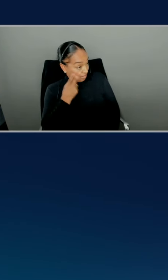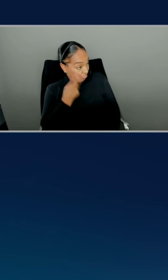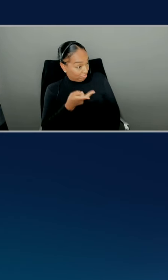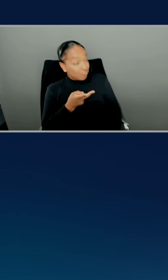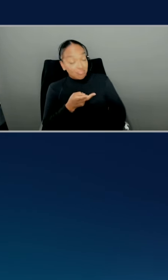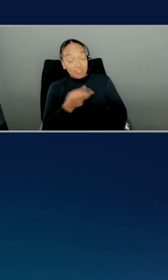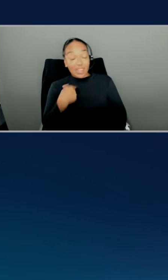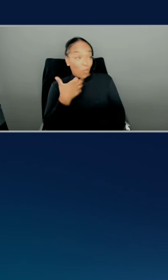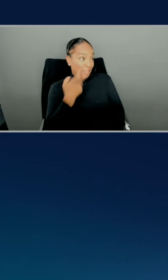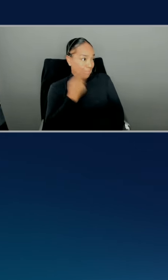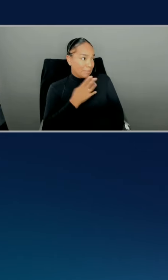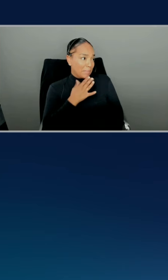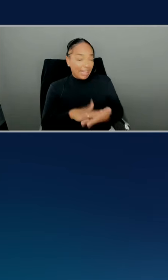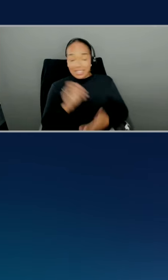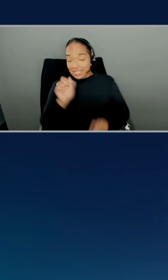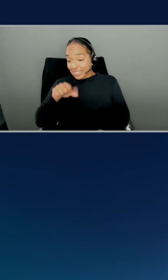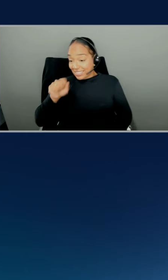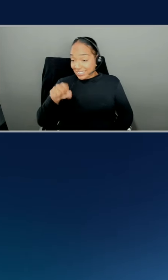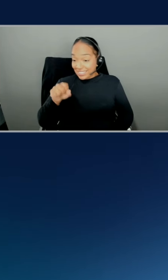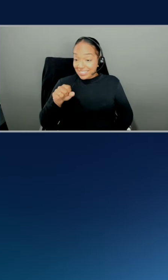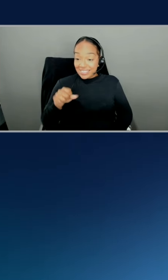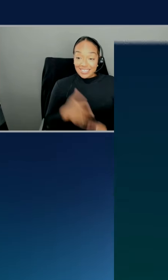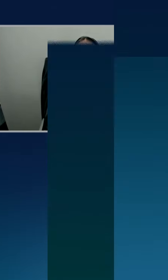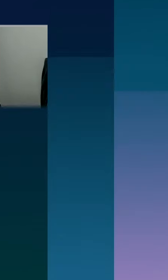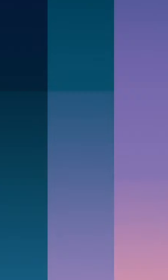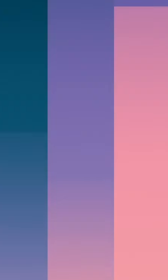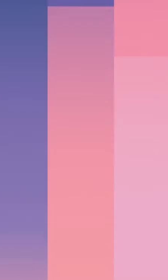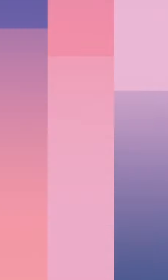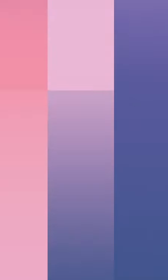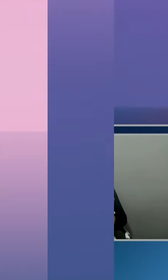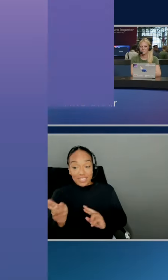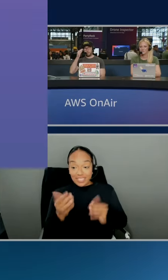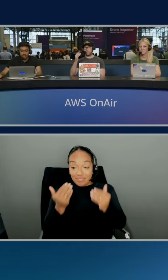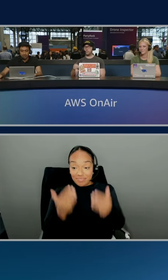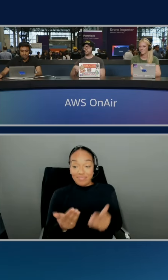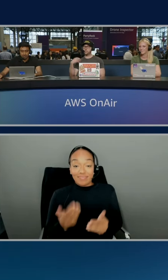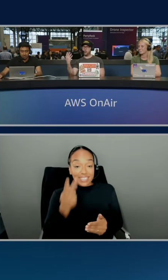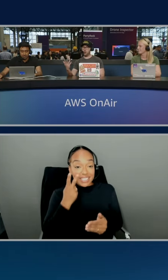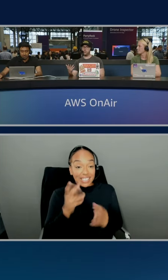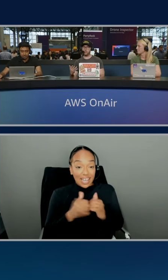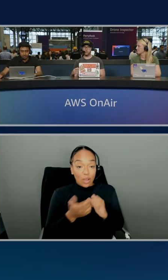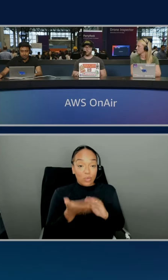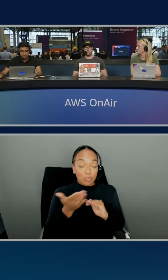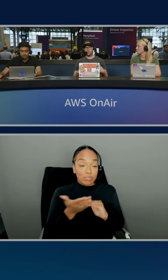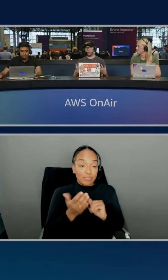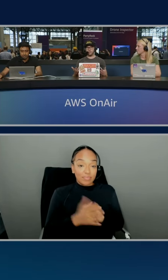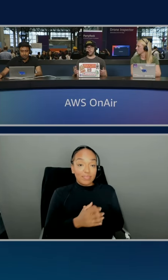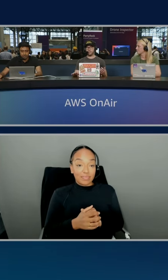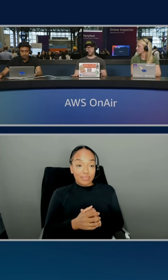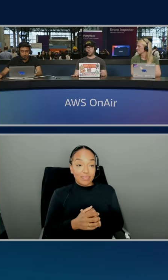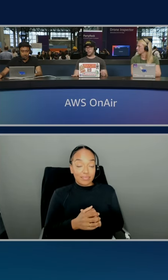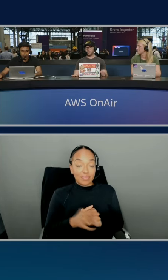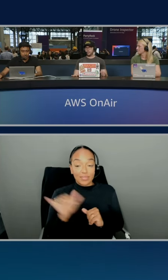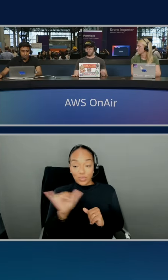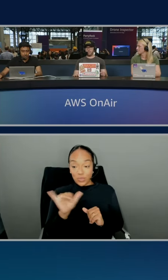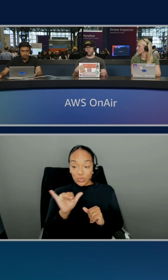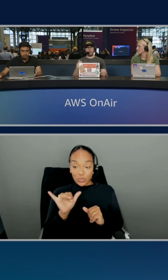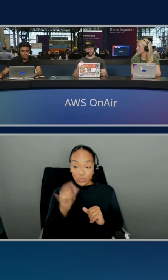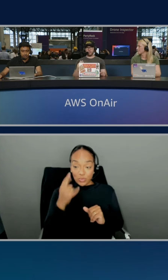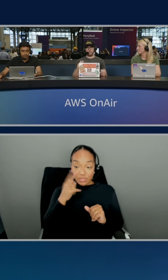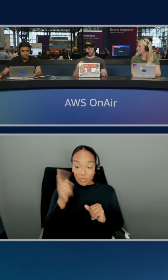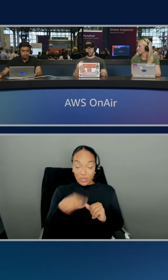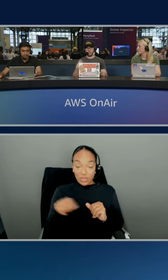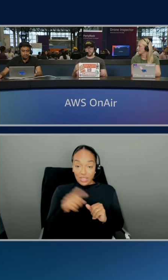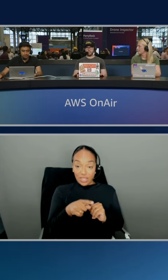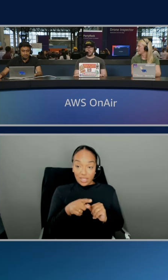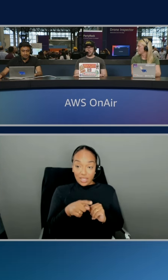Yeah, see let's it? Take a look. Yeah. Yeah. Let's jump in. Let's see it working. Maybe you can also, for those of us, definitely not